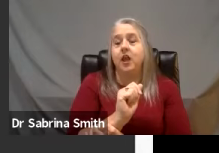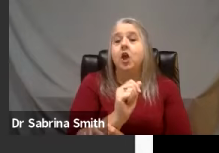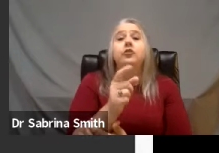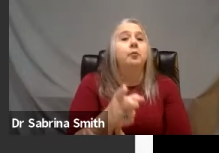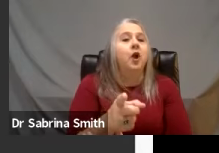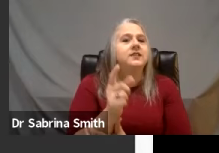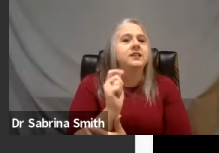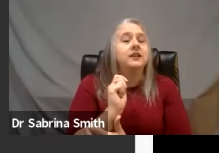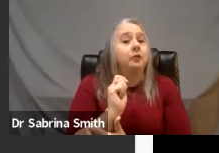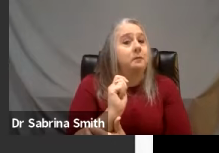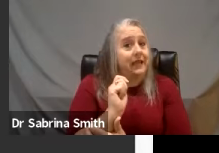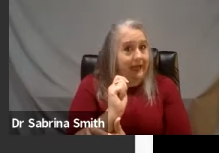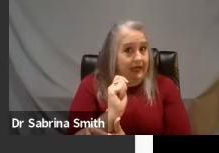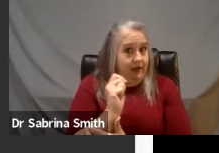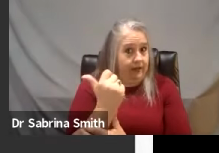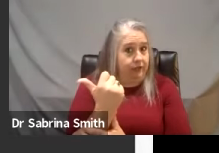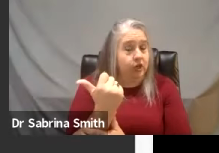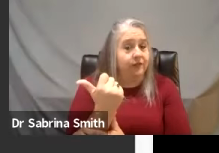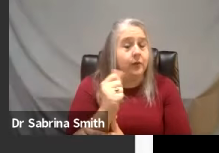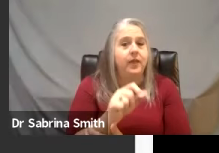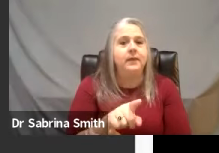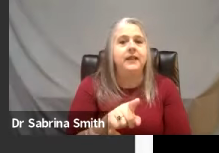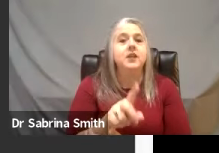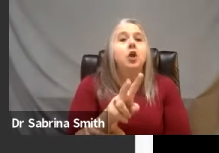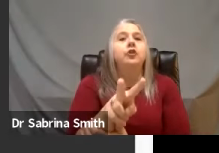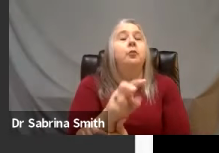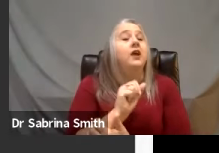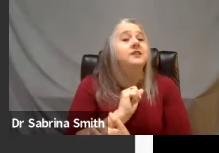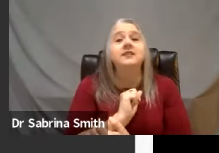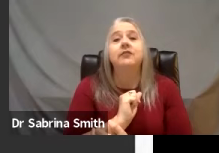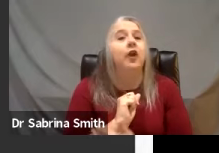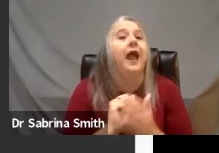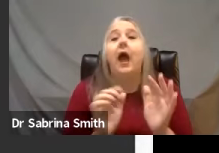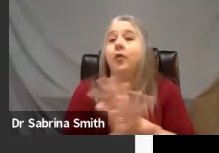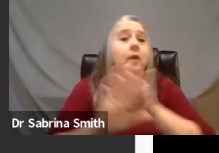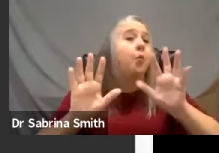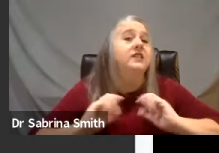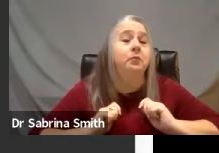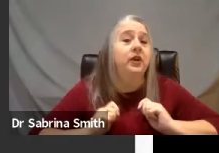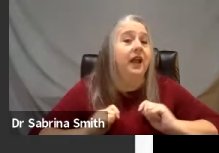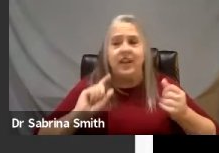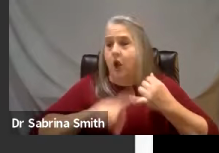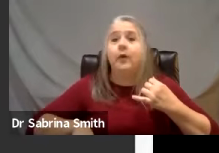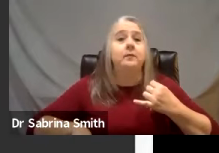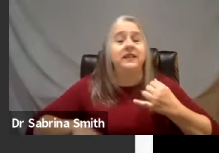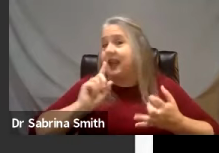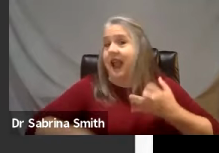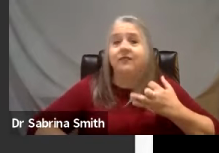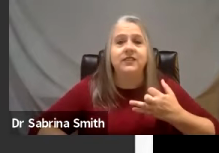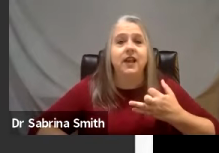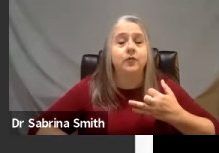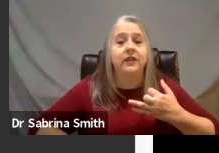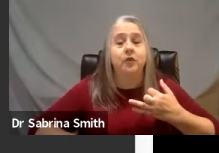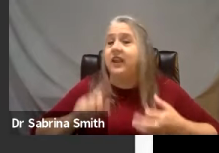vocabulary. They're processing for meaning. Like they're trying to figure out what that means. They're processing for how they want to put it out. They know what it means. They